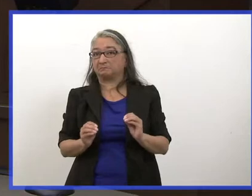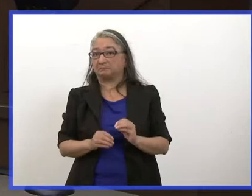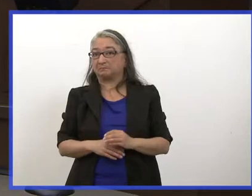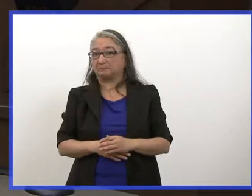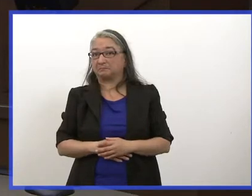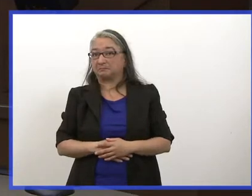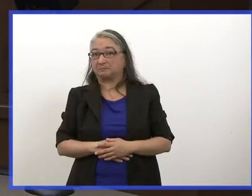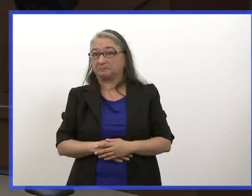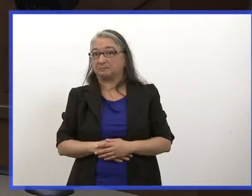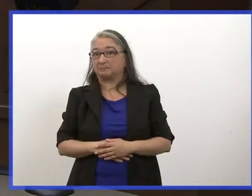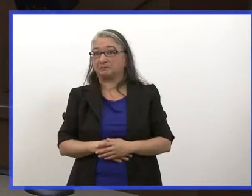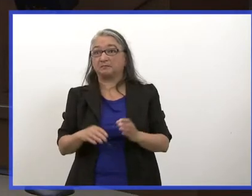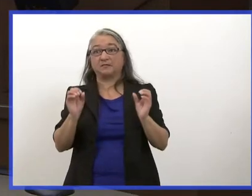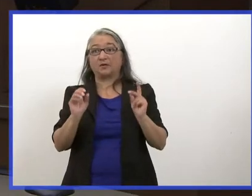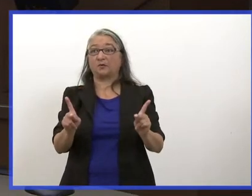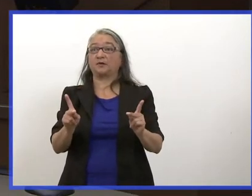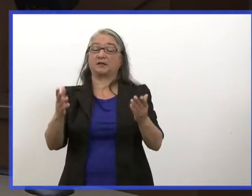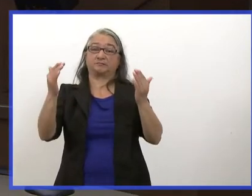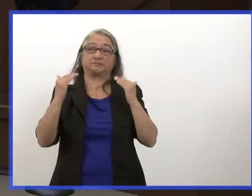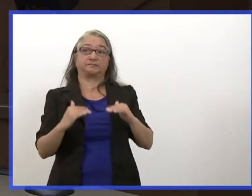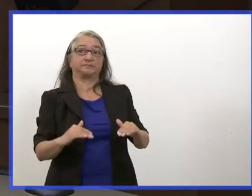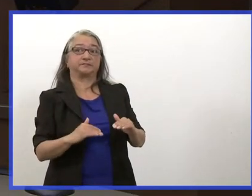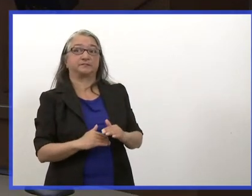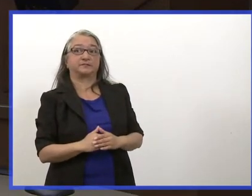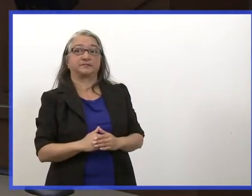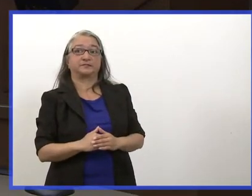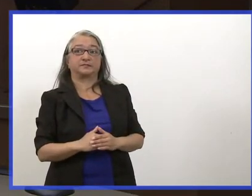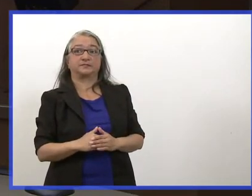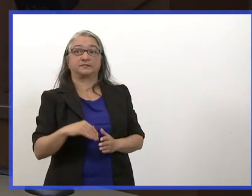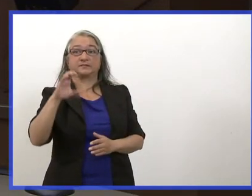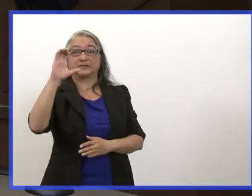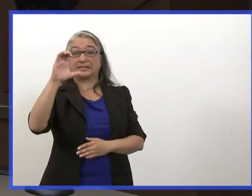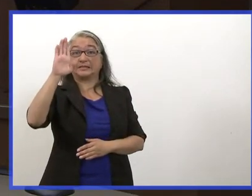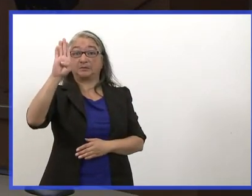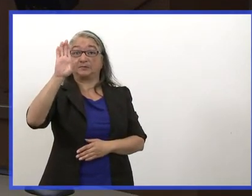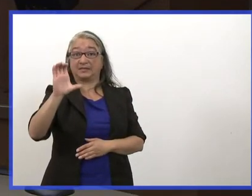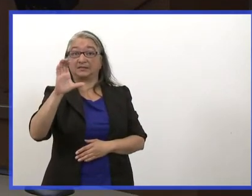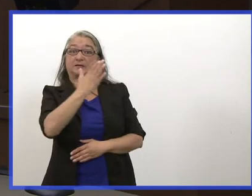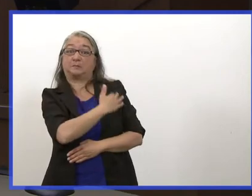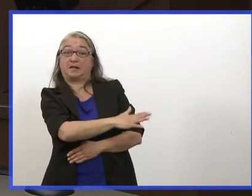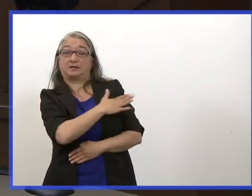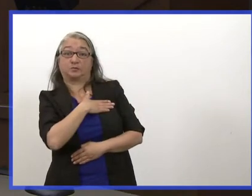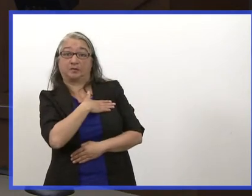All right, moving on from CBC Manitoba, Bart.